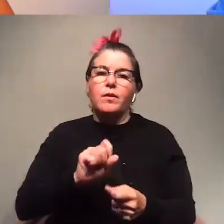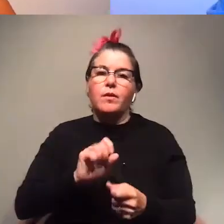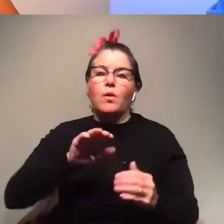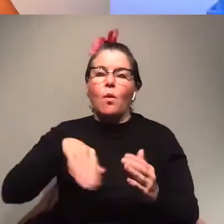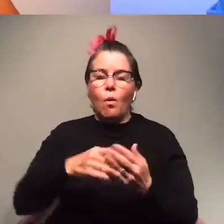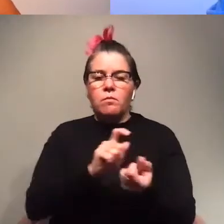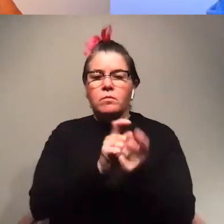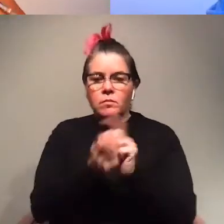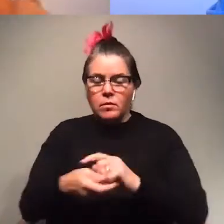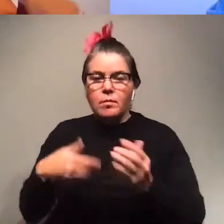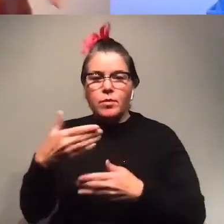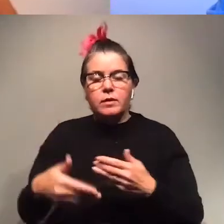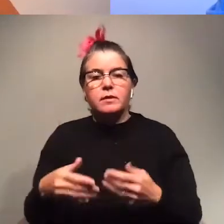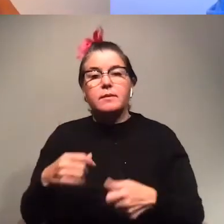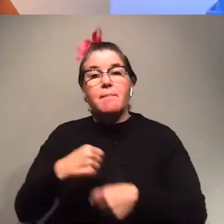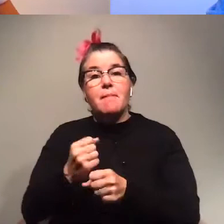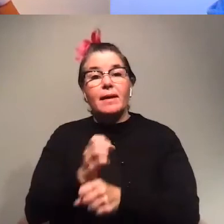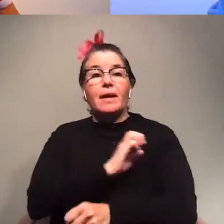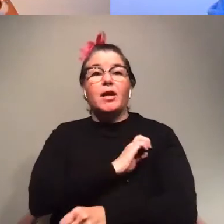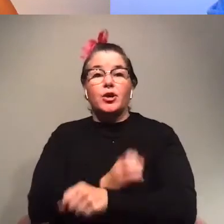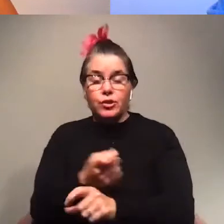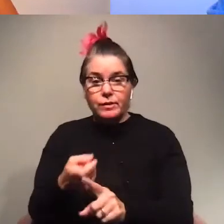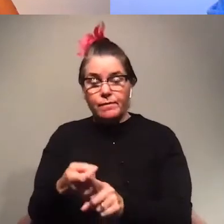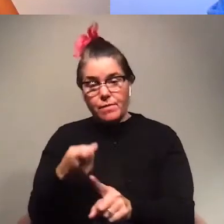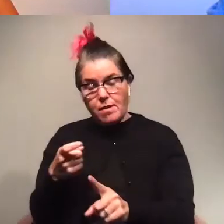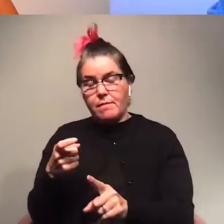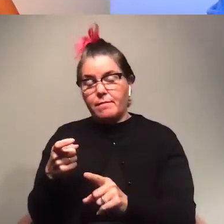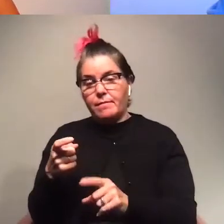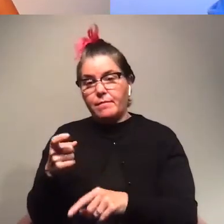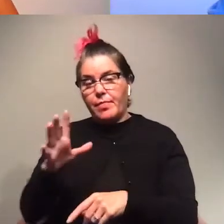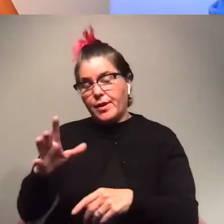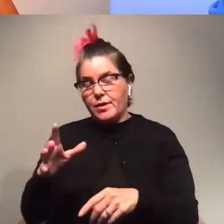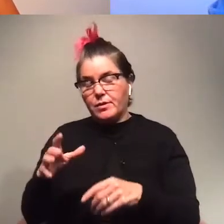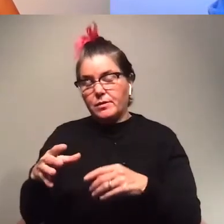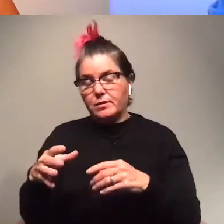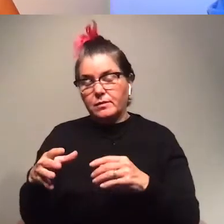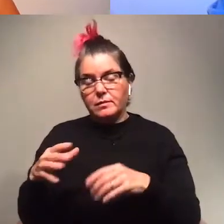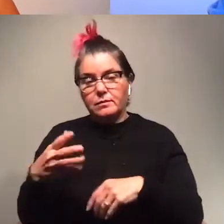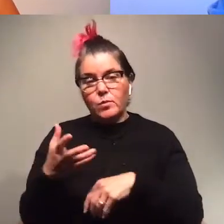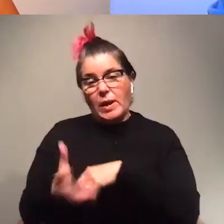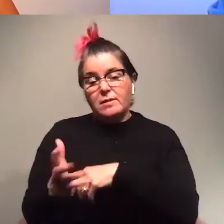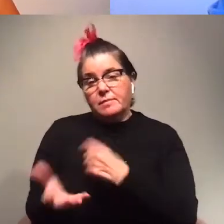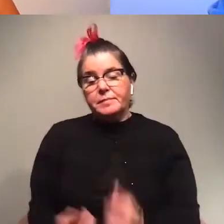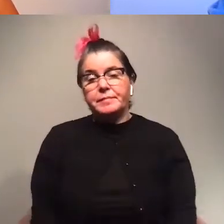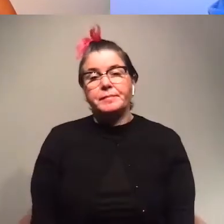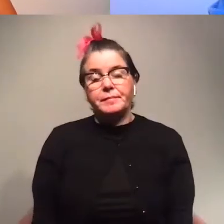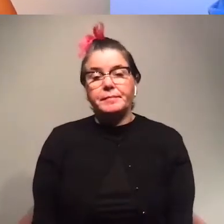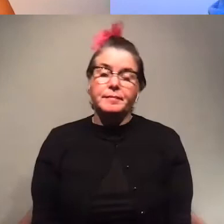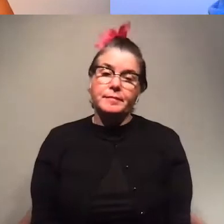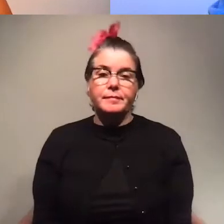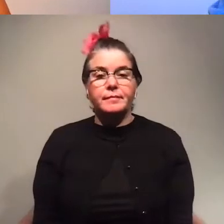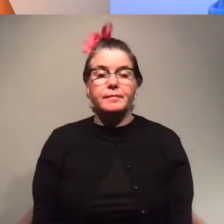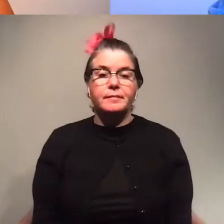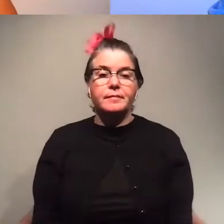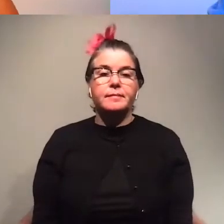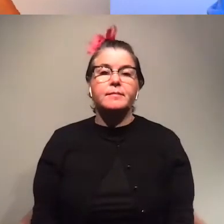of like maybe even making energy out of, their sewage. So that's a route, but we usually stick